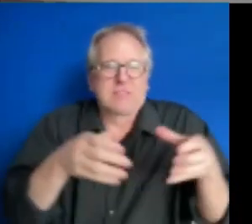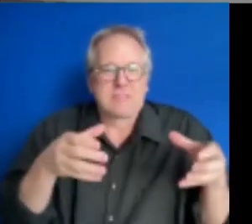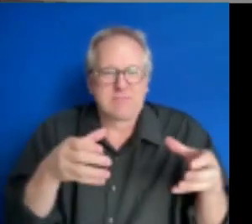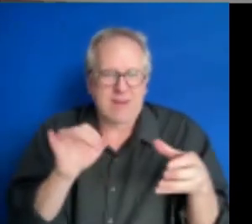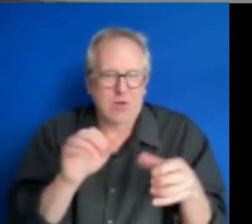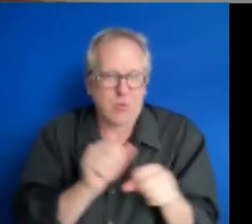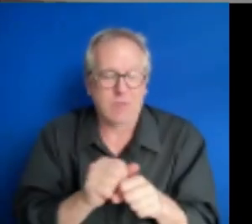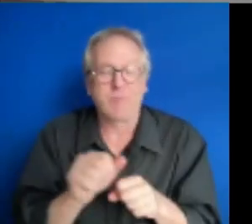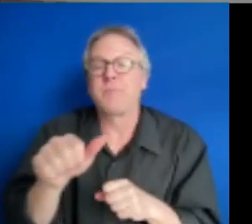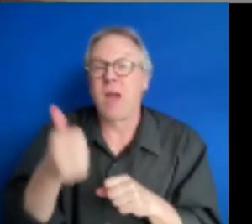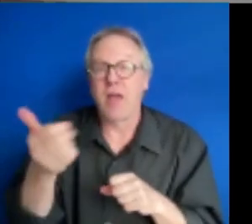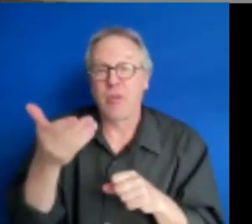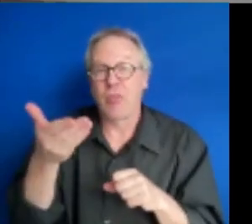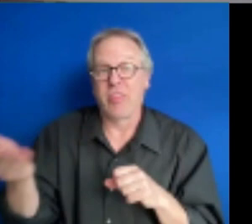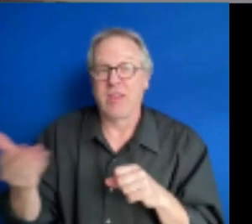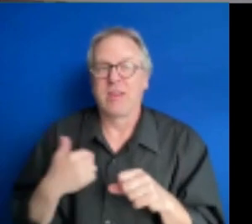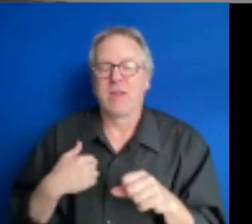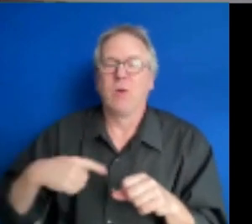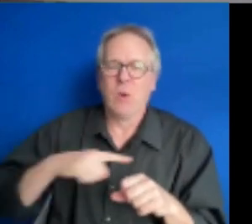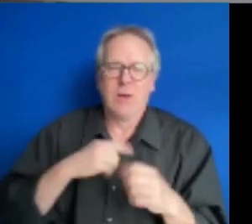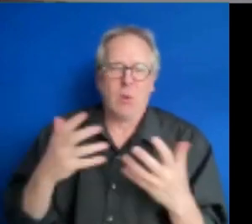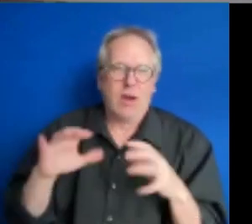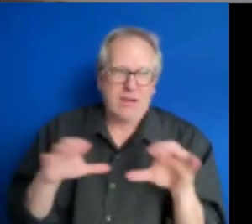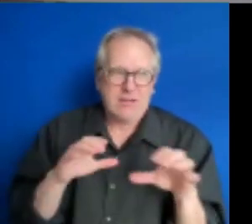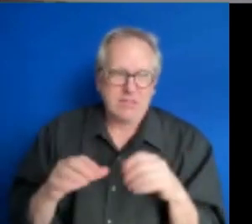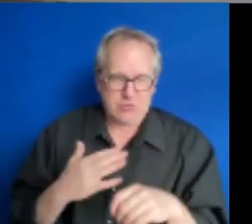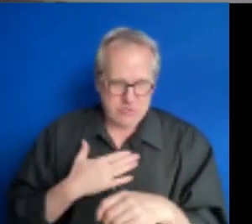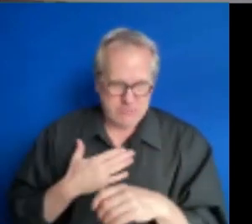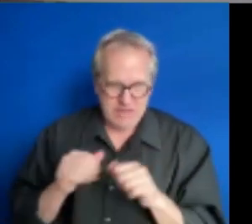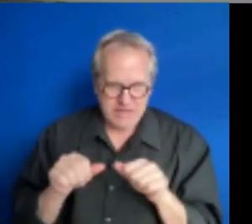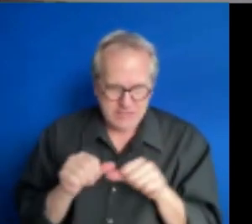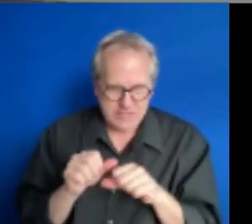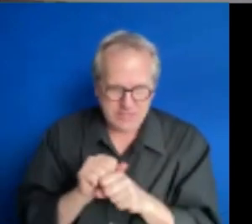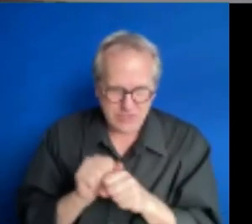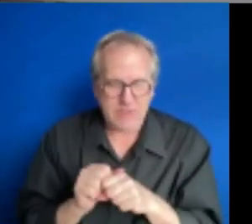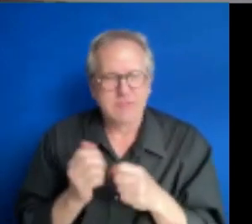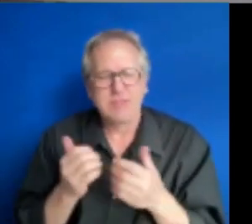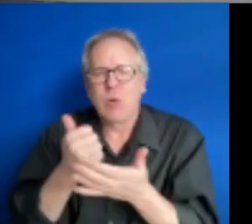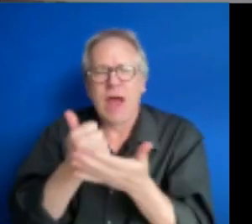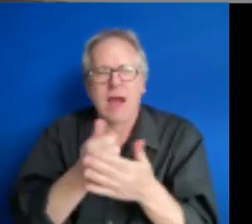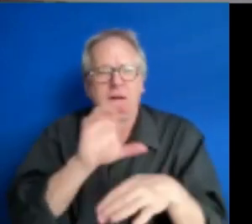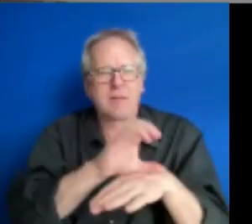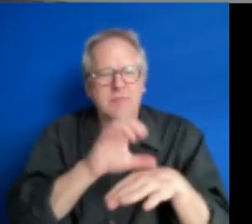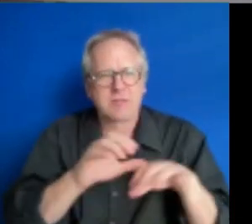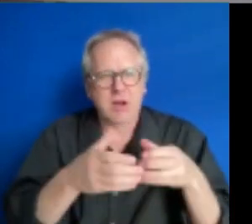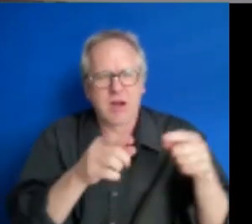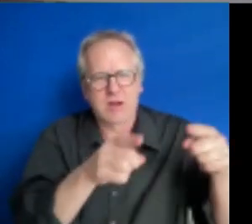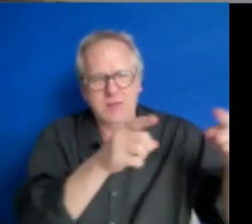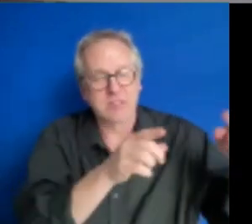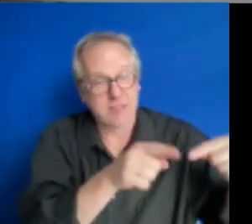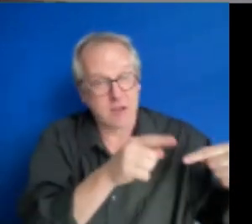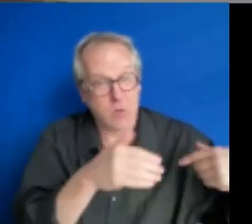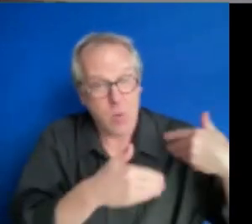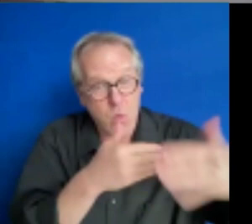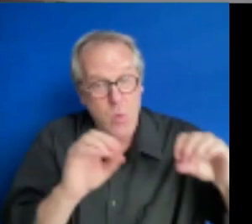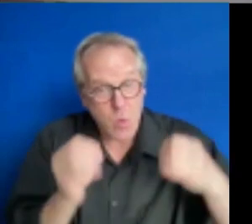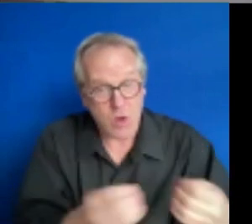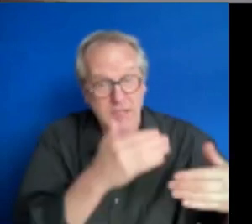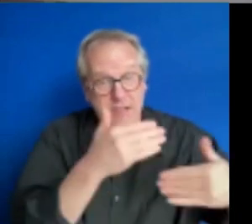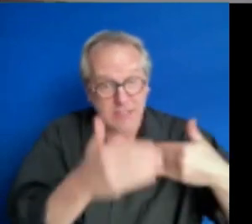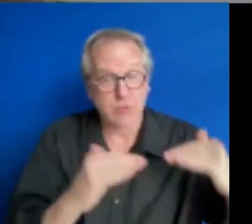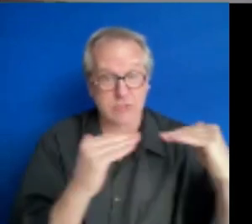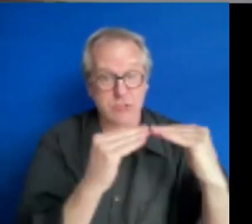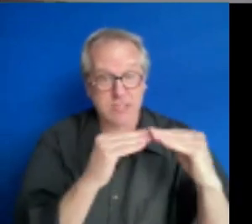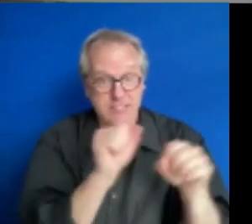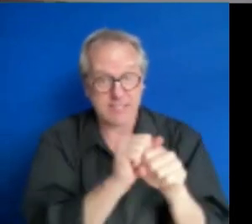The other thing that we are trying to do in my position is to help congregations who are organizing and doing justice